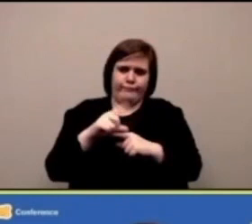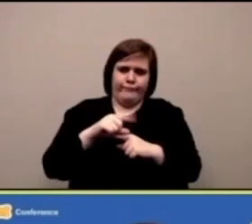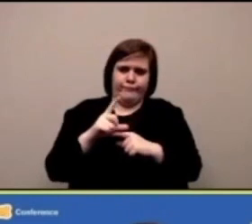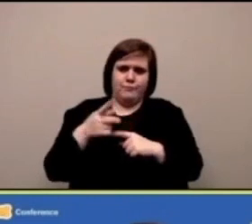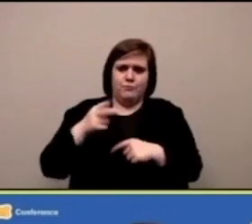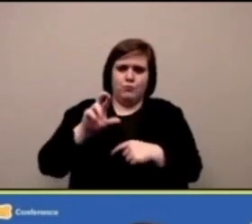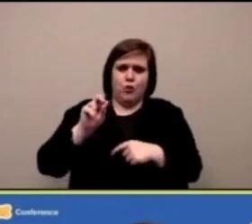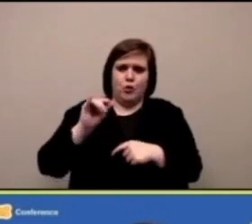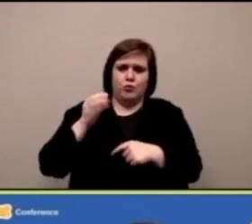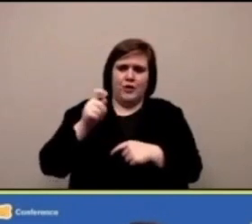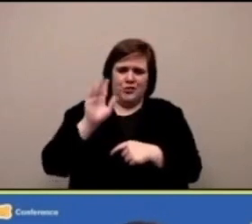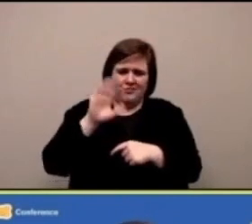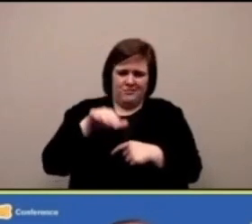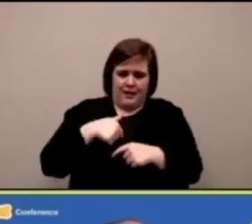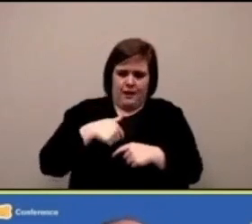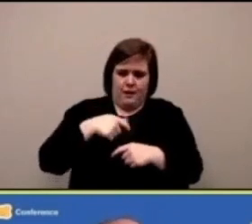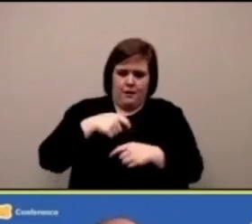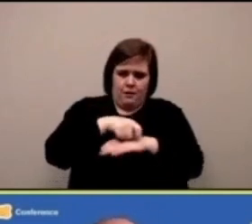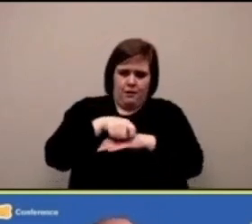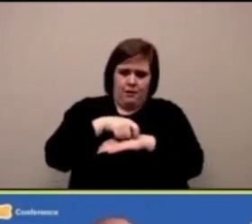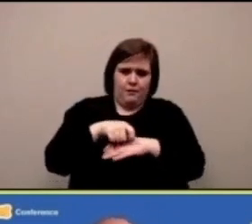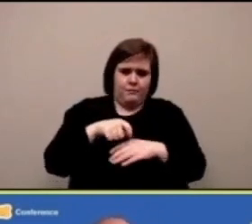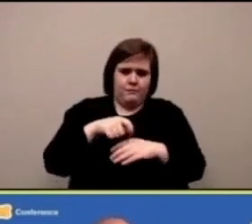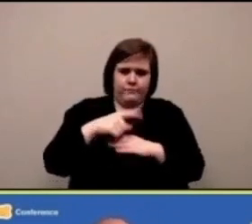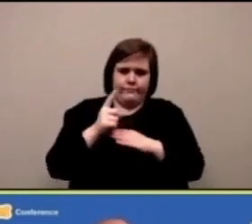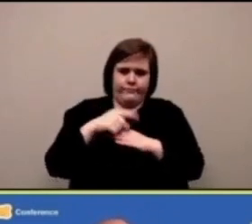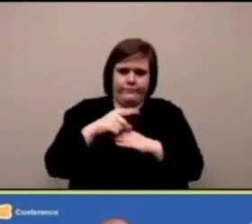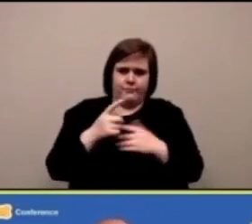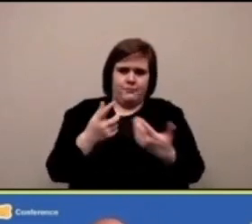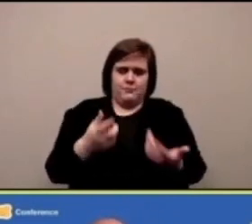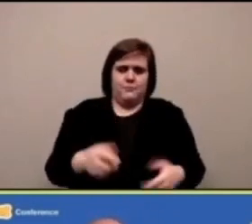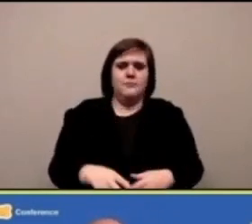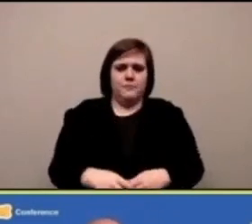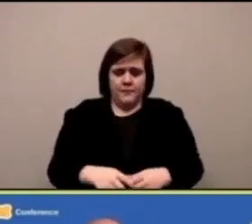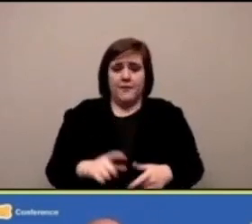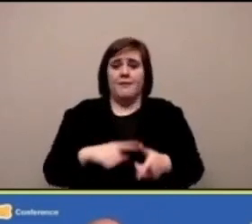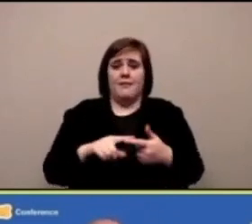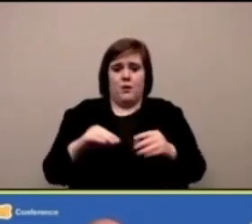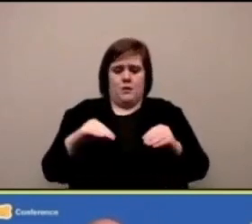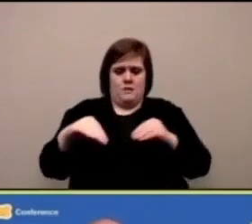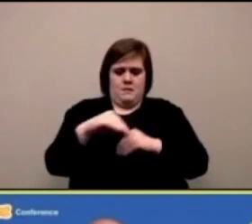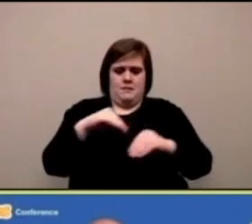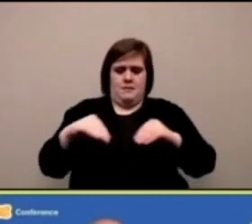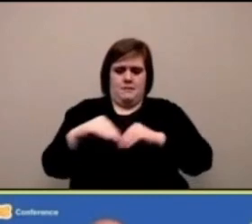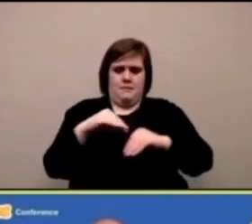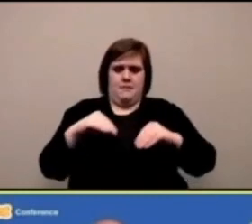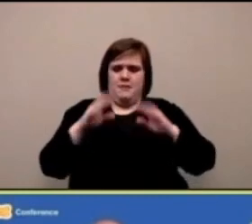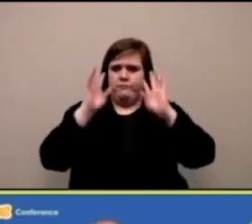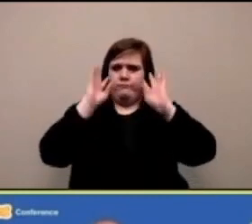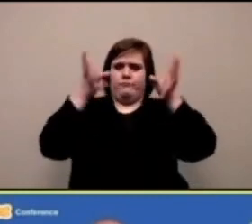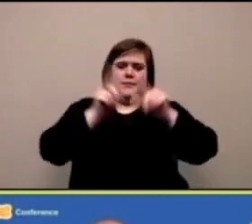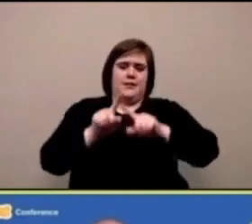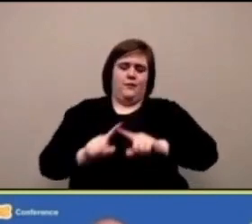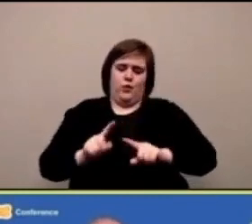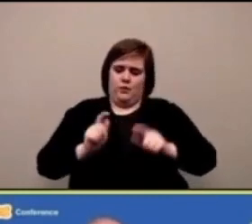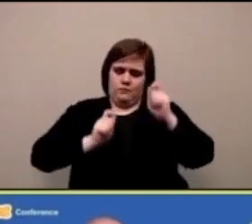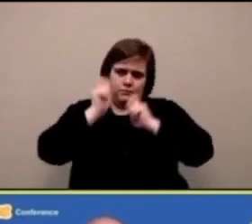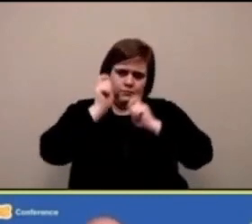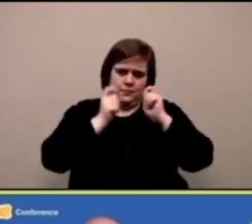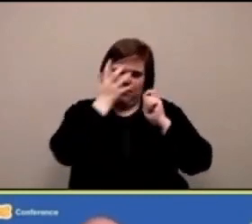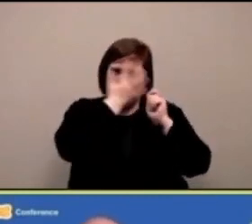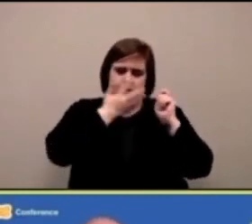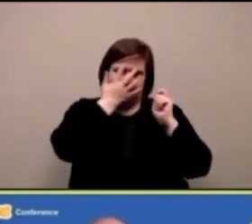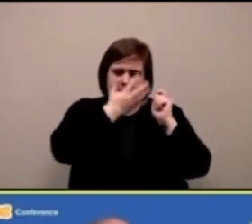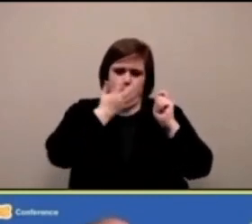that in the chat. Great. And then you can arrange them around and come up with different faces. And again, just an example